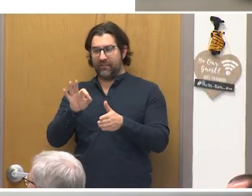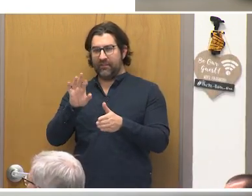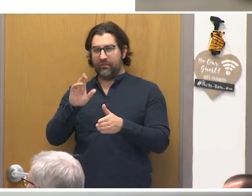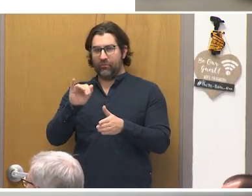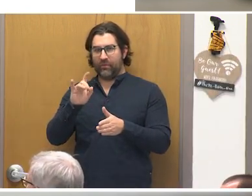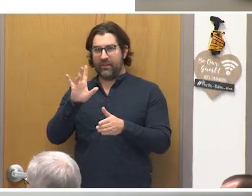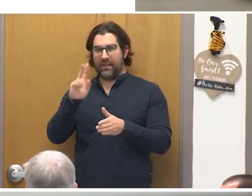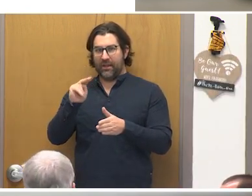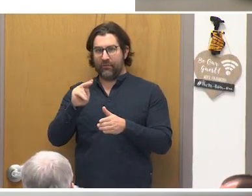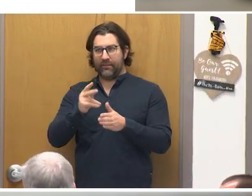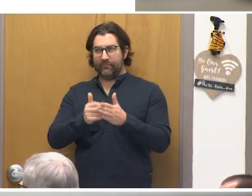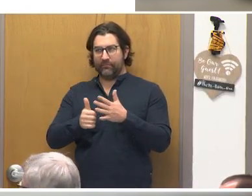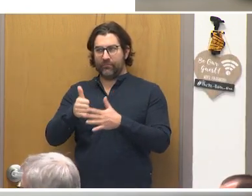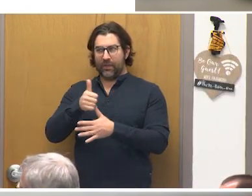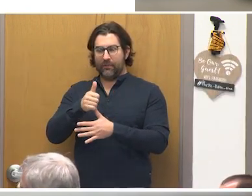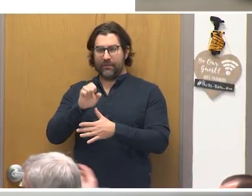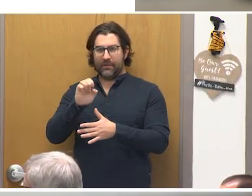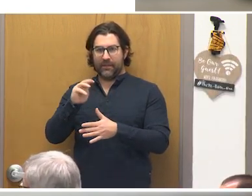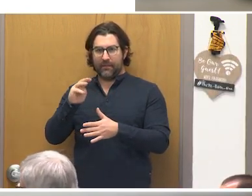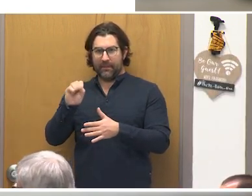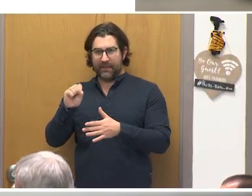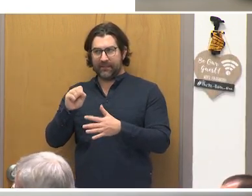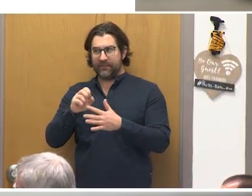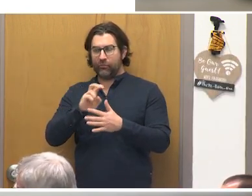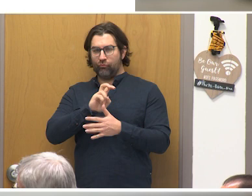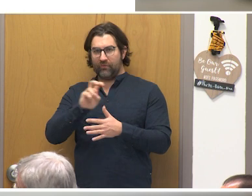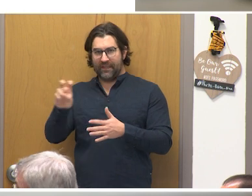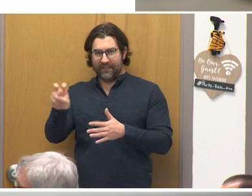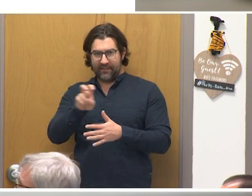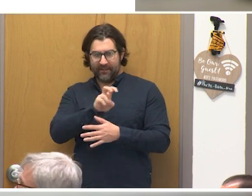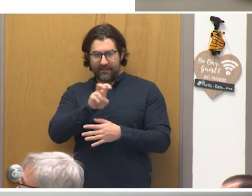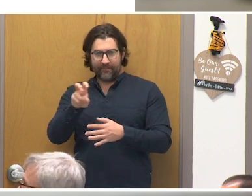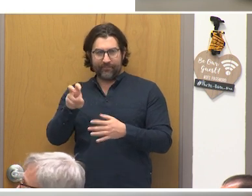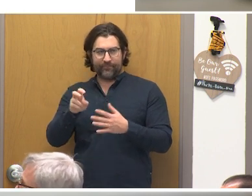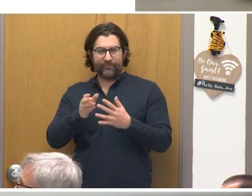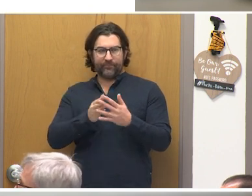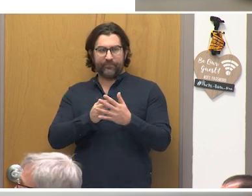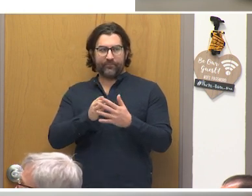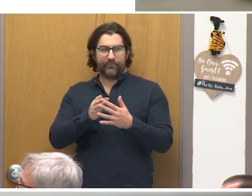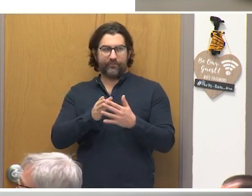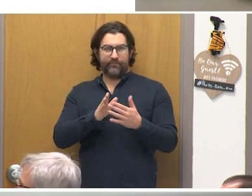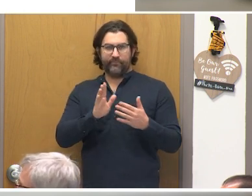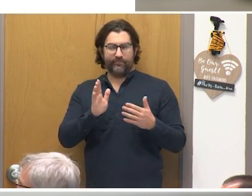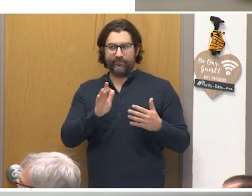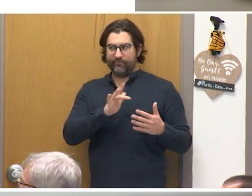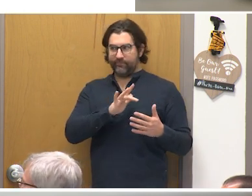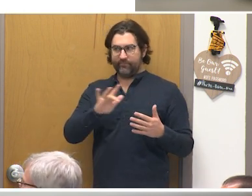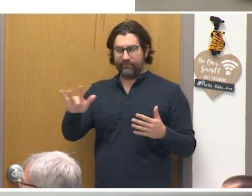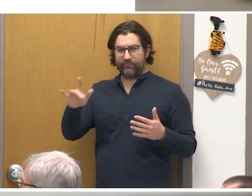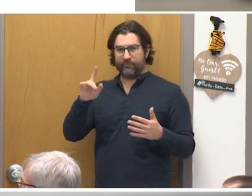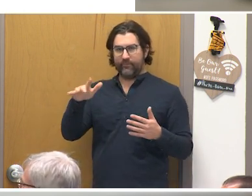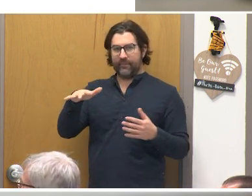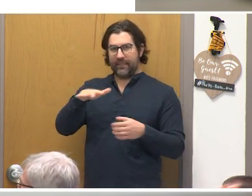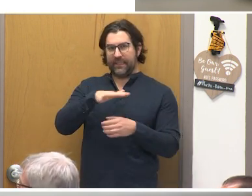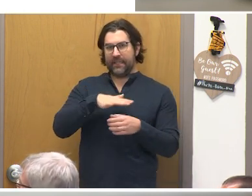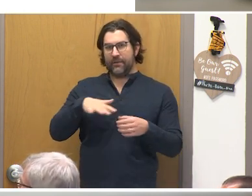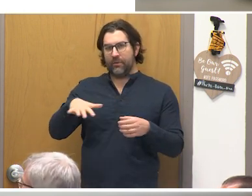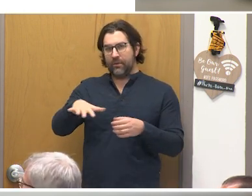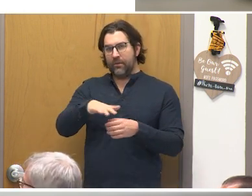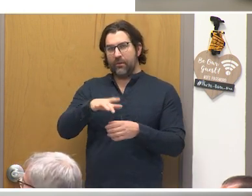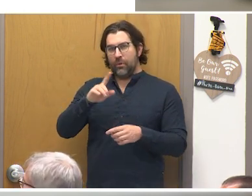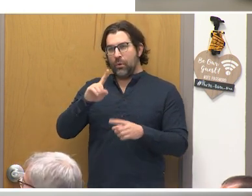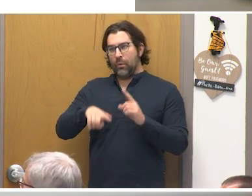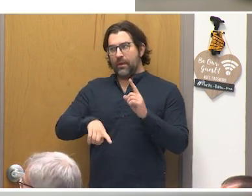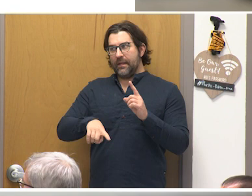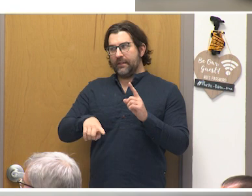primary transit, EMS route, and through corridor for the neighborhood, we cannot